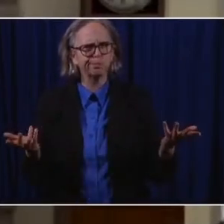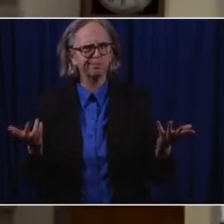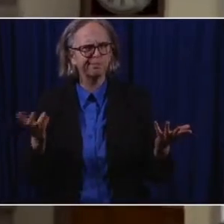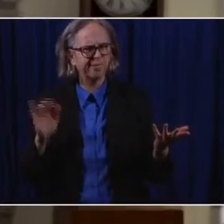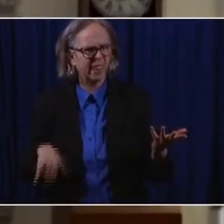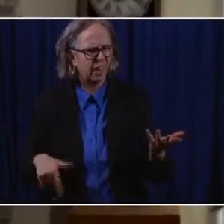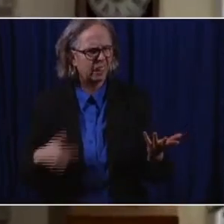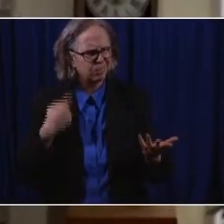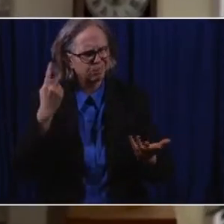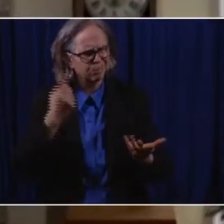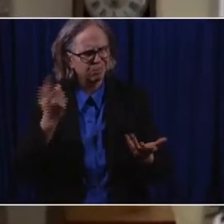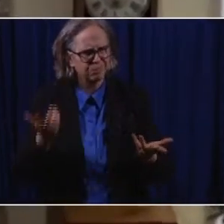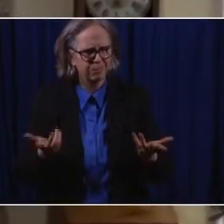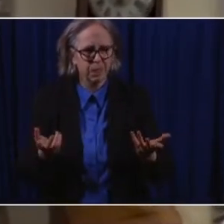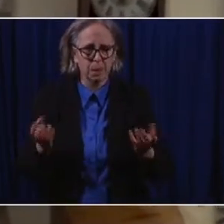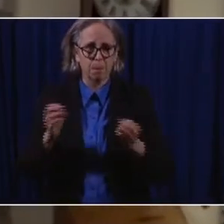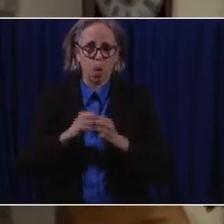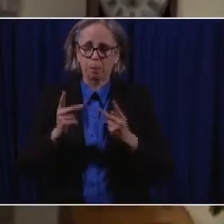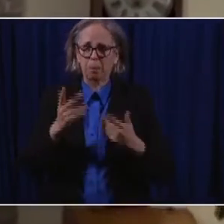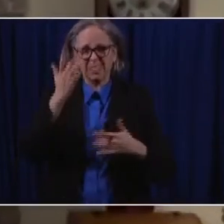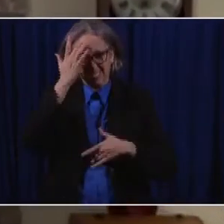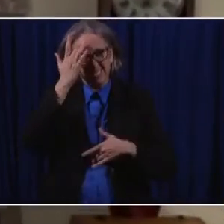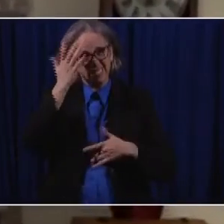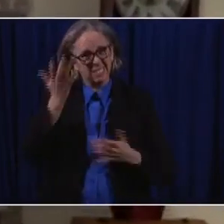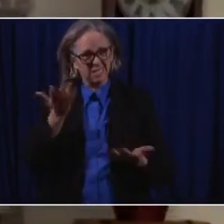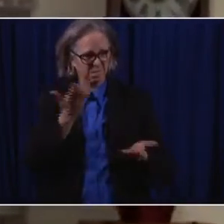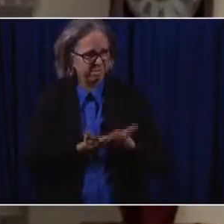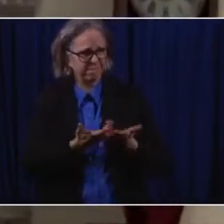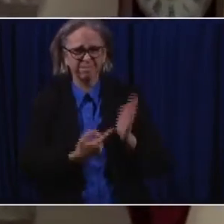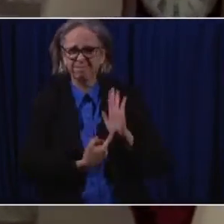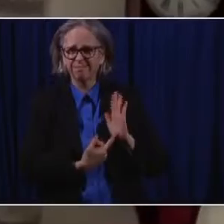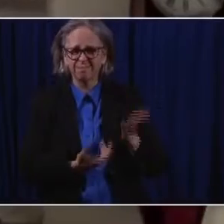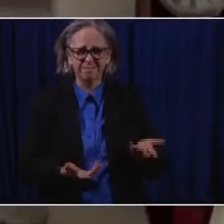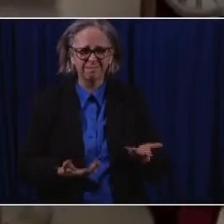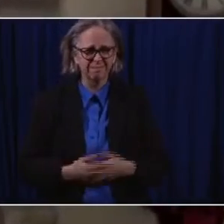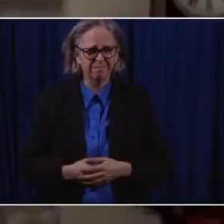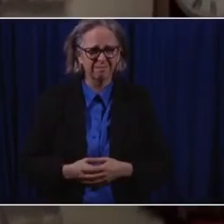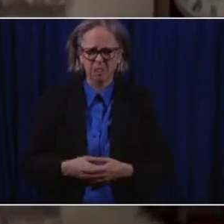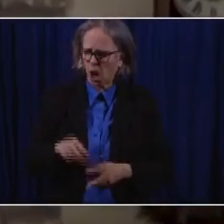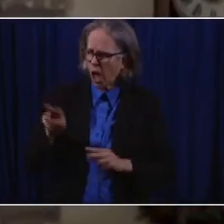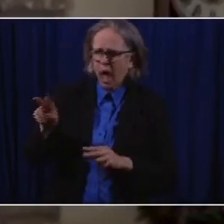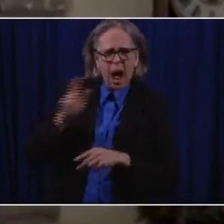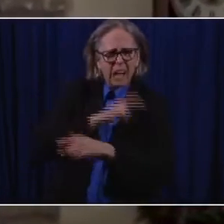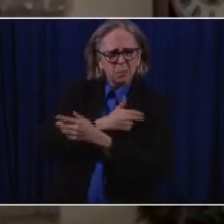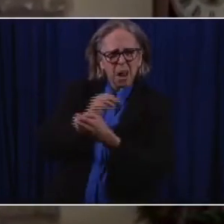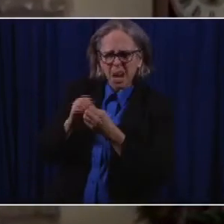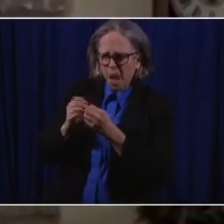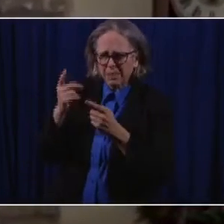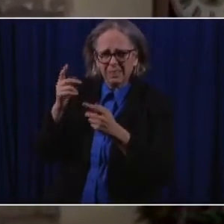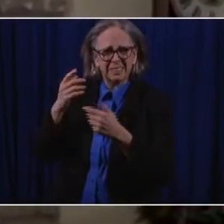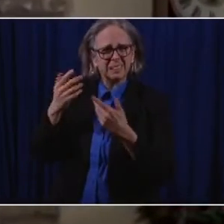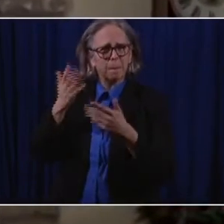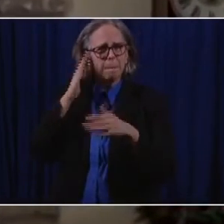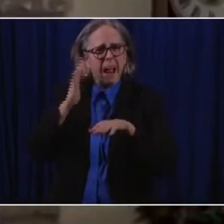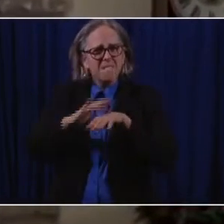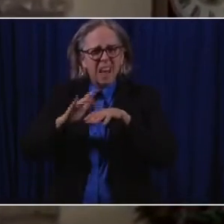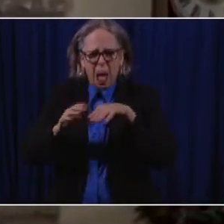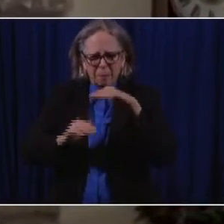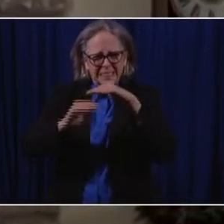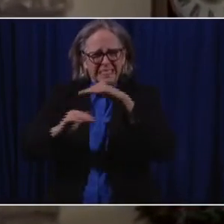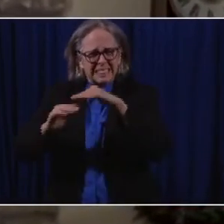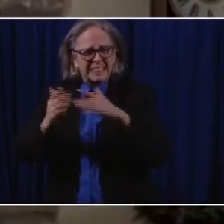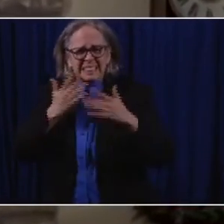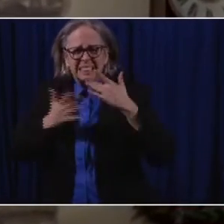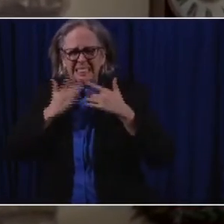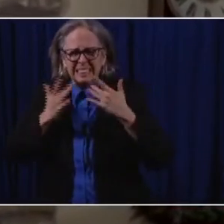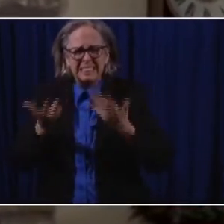We look at what's going on really in our hospitals to see the results of that many new cases. So